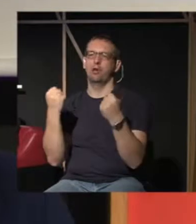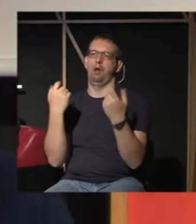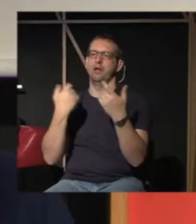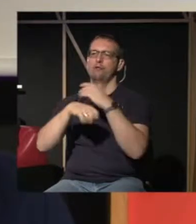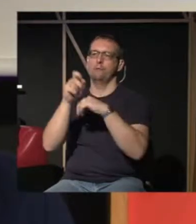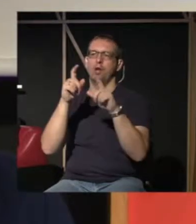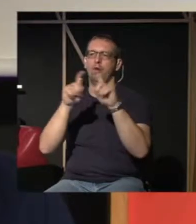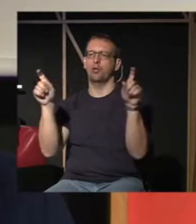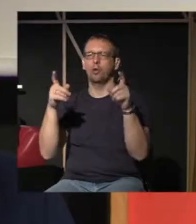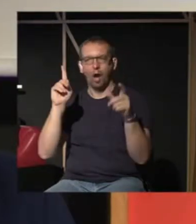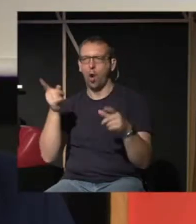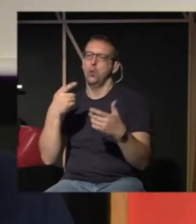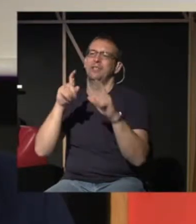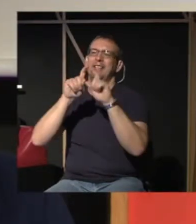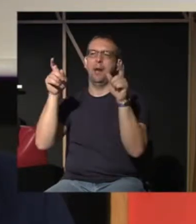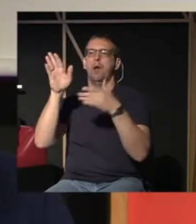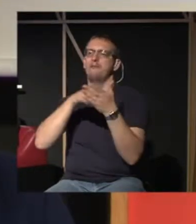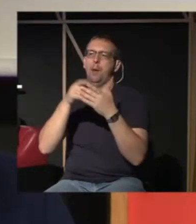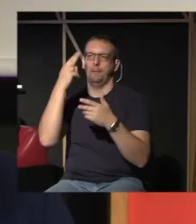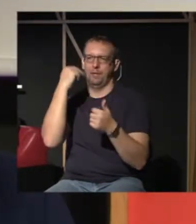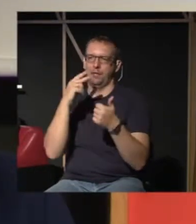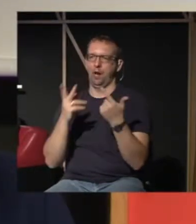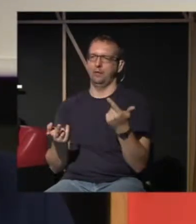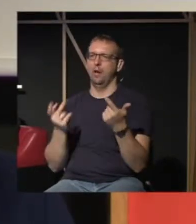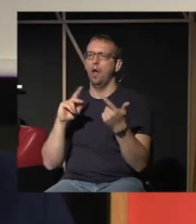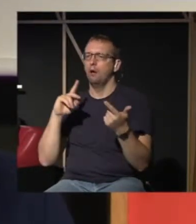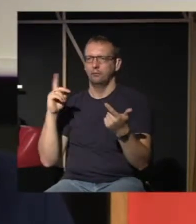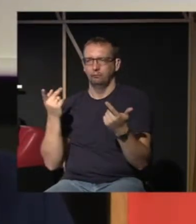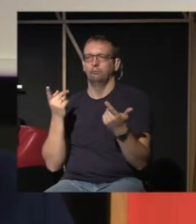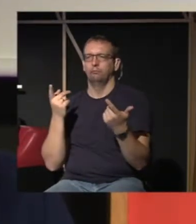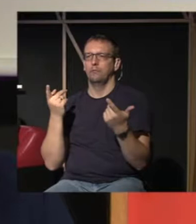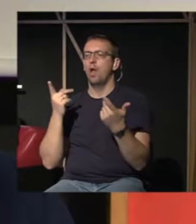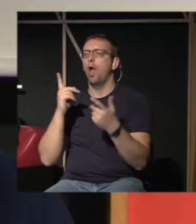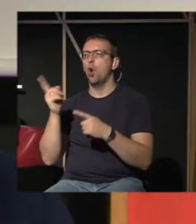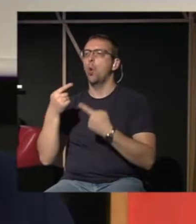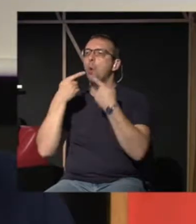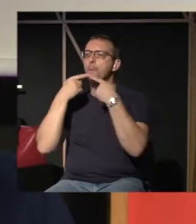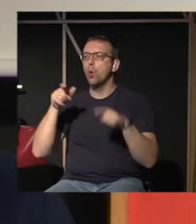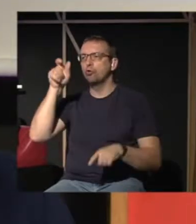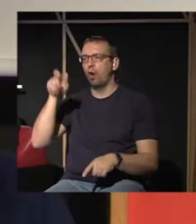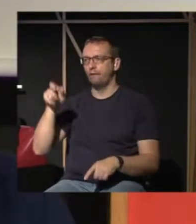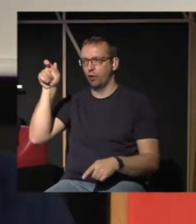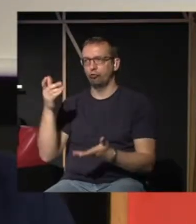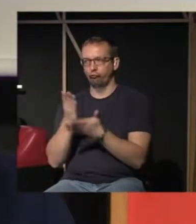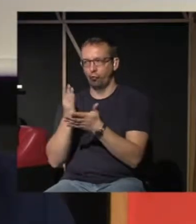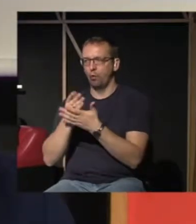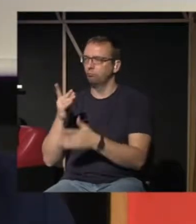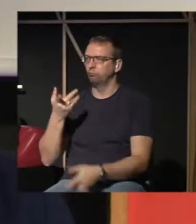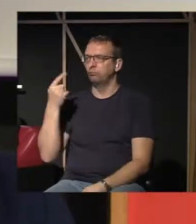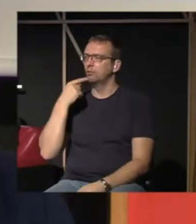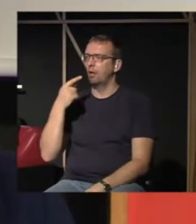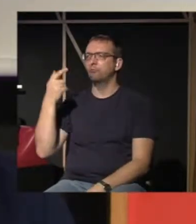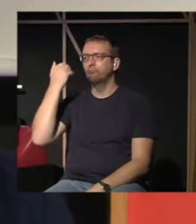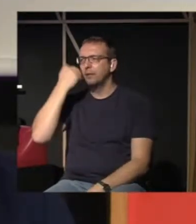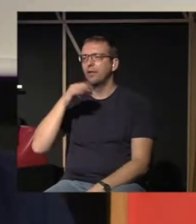us an ambassador in Lars Lagerbeck, and it's been amazing. And for Colourblind Awareness Day this year, which is the 6th of September,